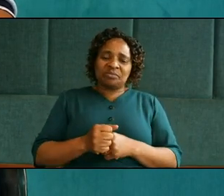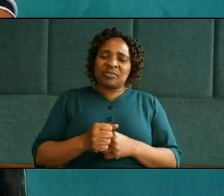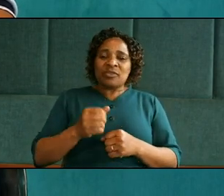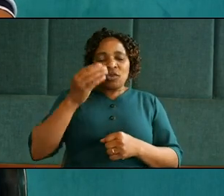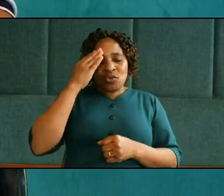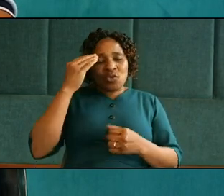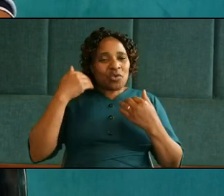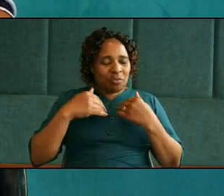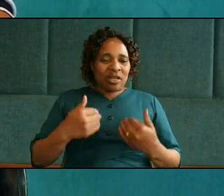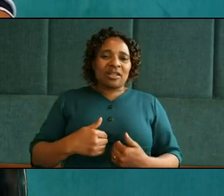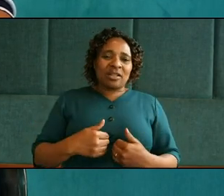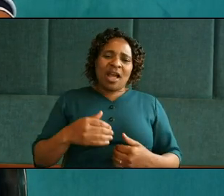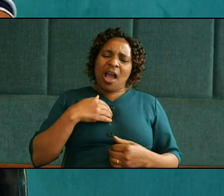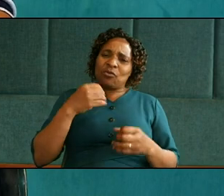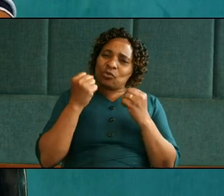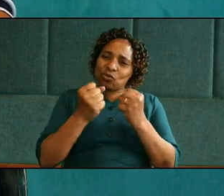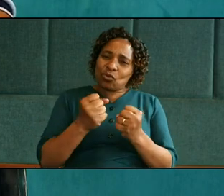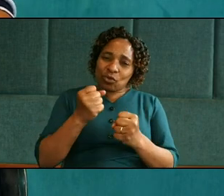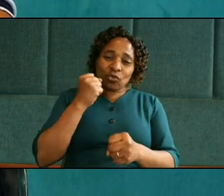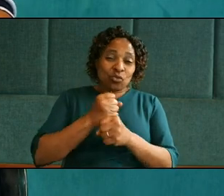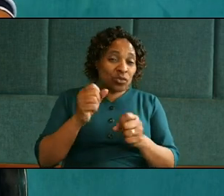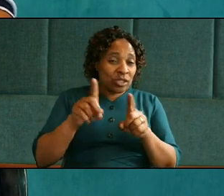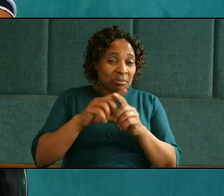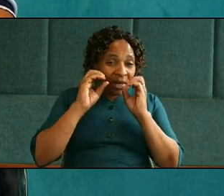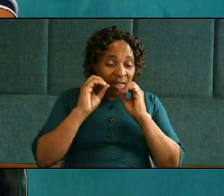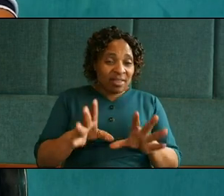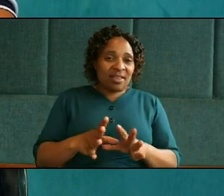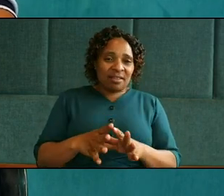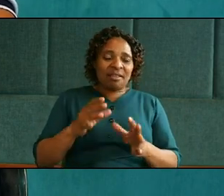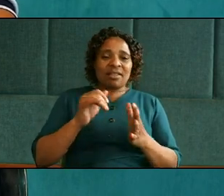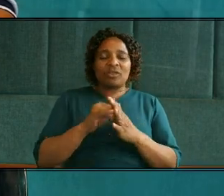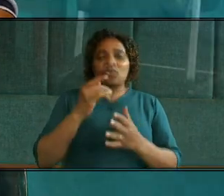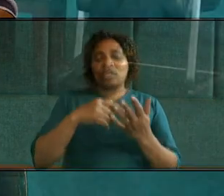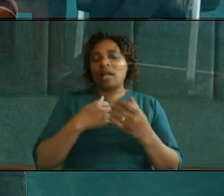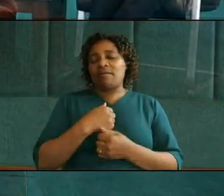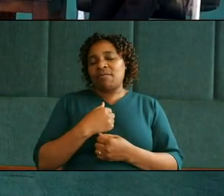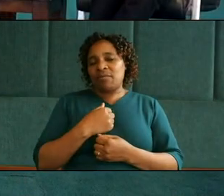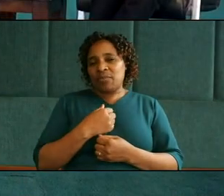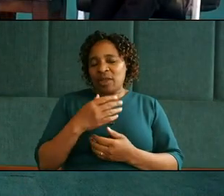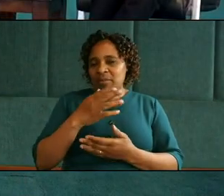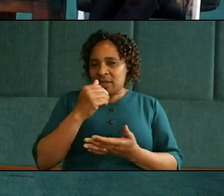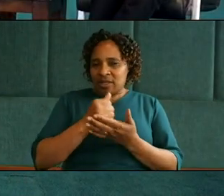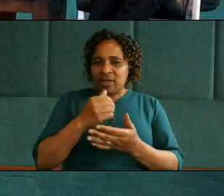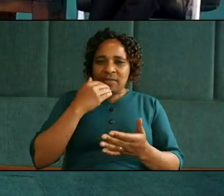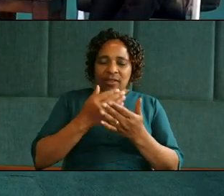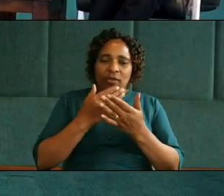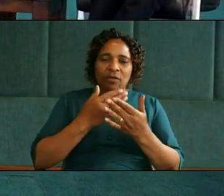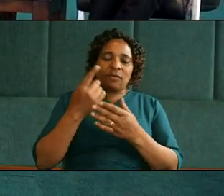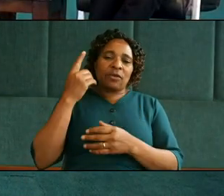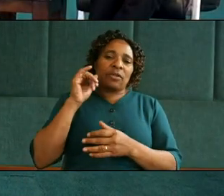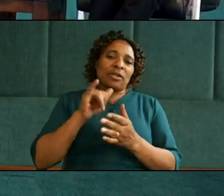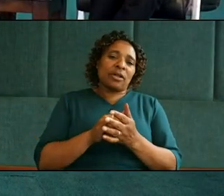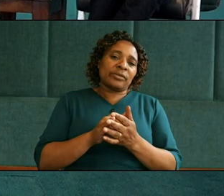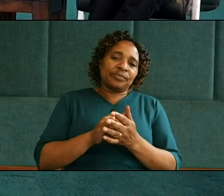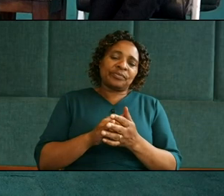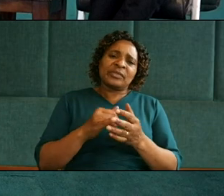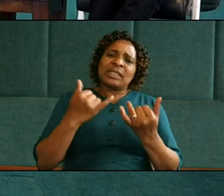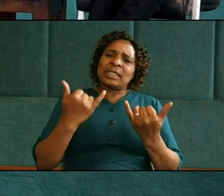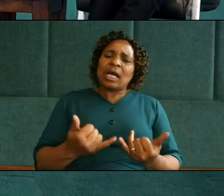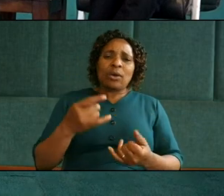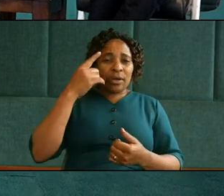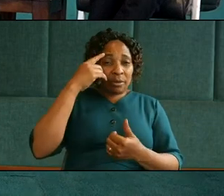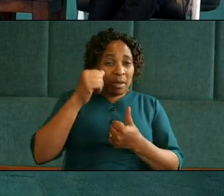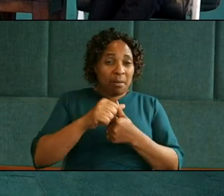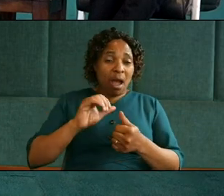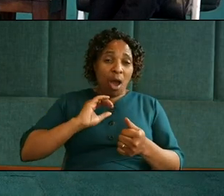as humans, we're not strong enough to do it. That's what I have. Amen. Thank you for that. Now, just to remind you that